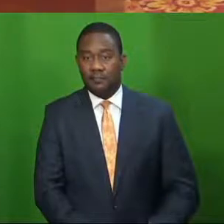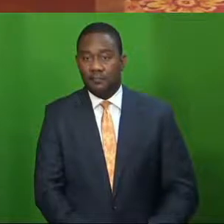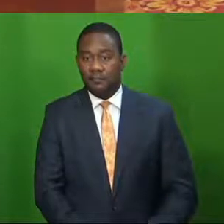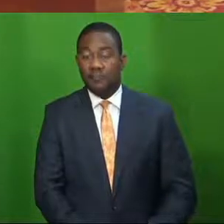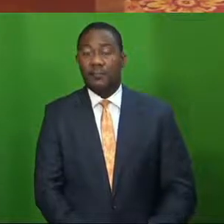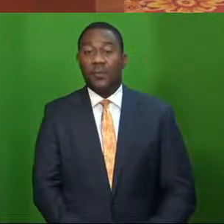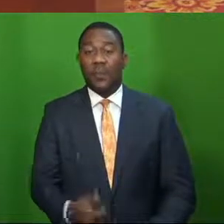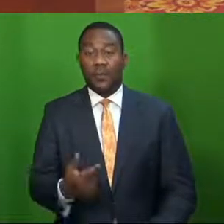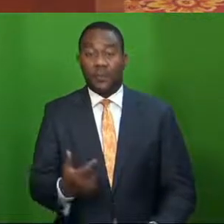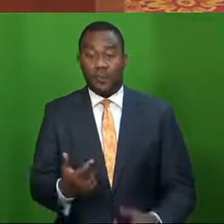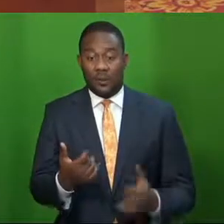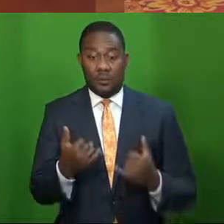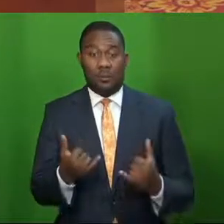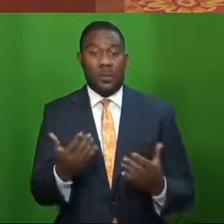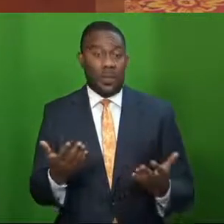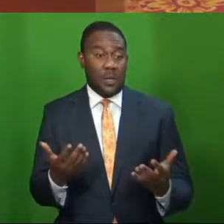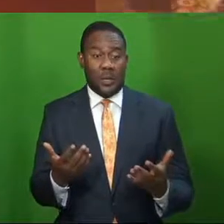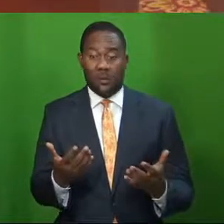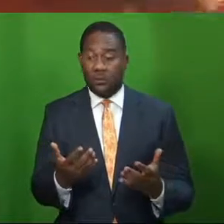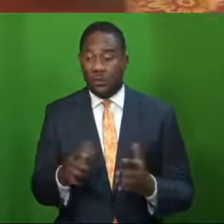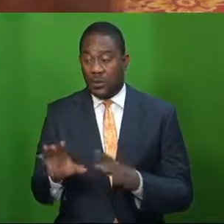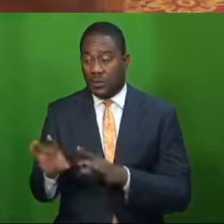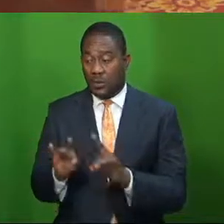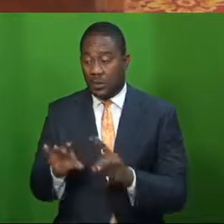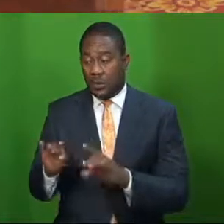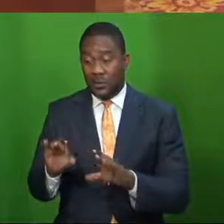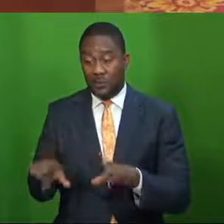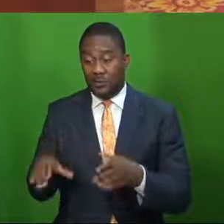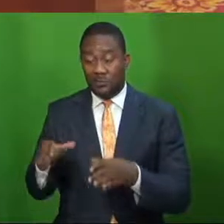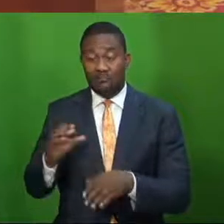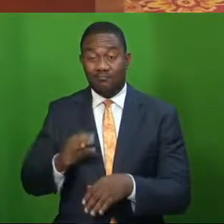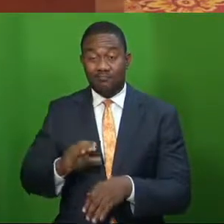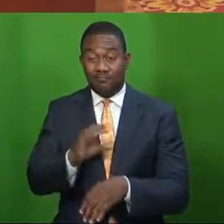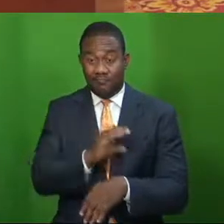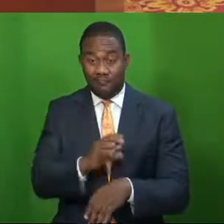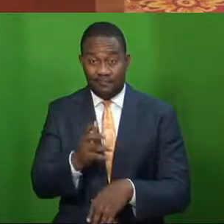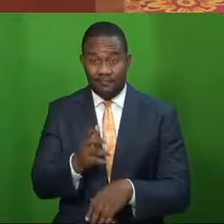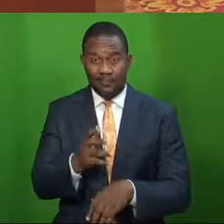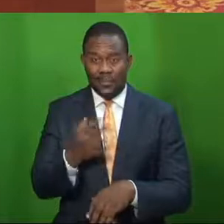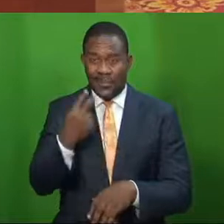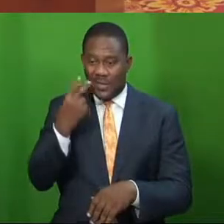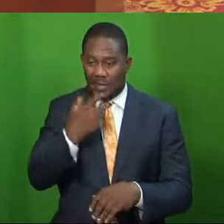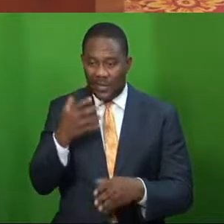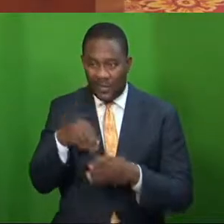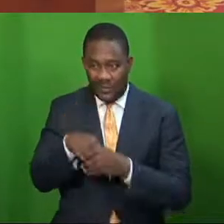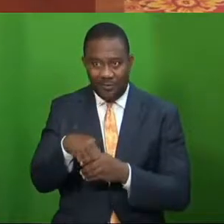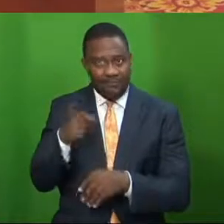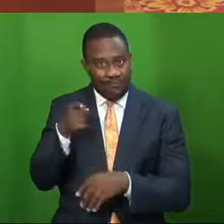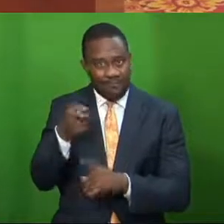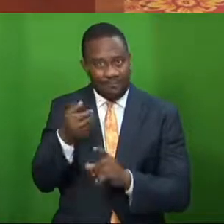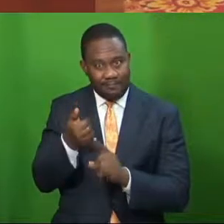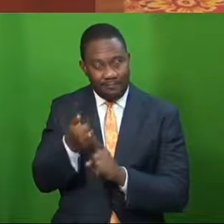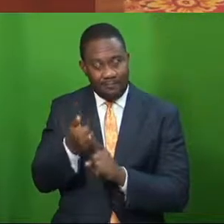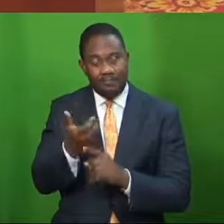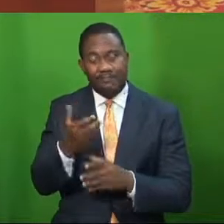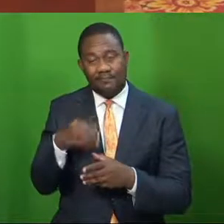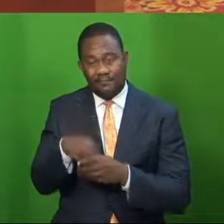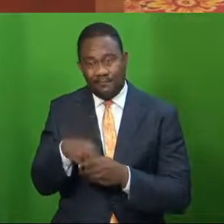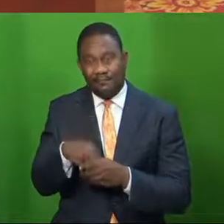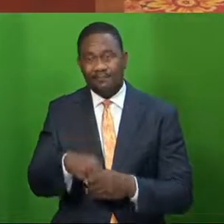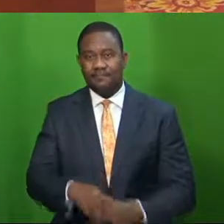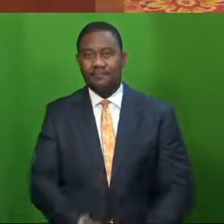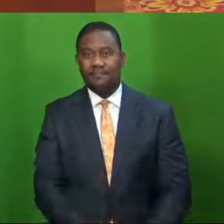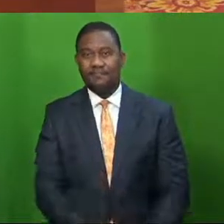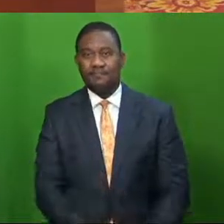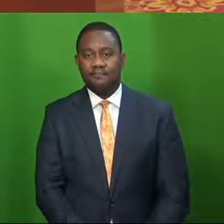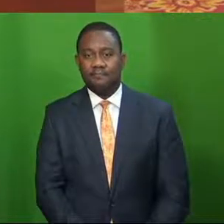Standing Orders Committee, which is chaired by the Speaker himself. So that settles it.